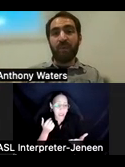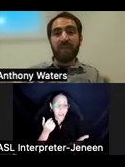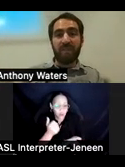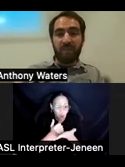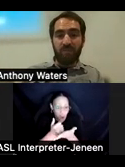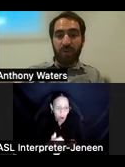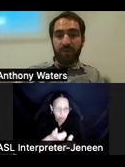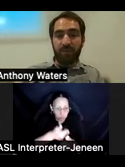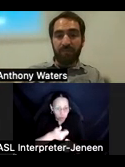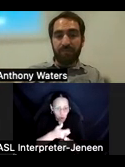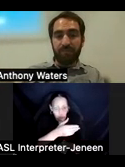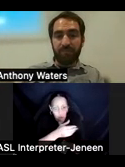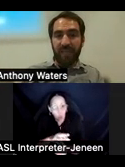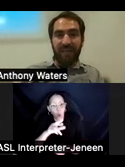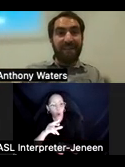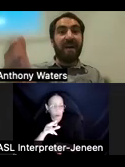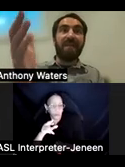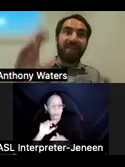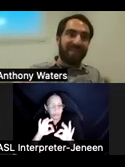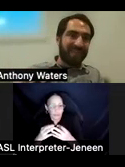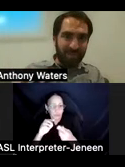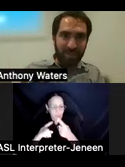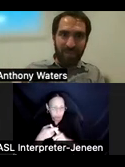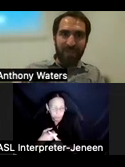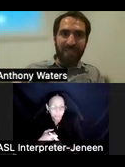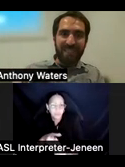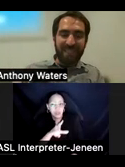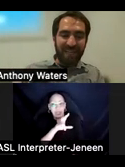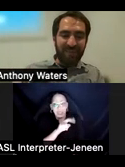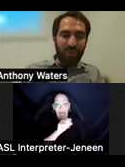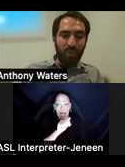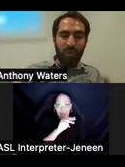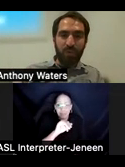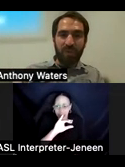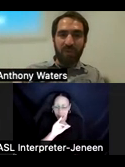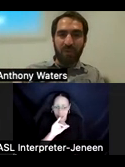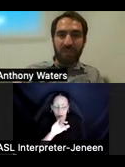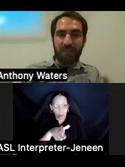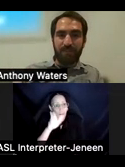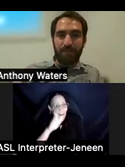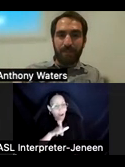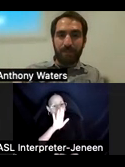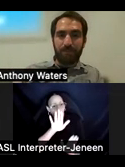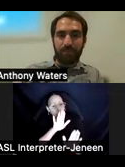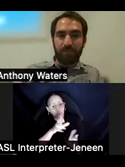loved ones is important. NAMI, I mean, my goodness, what a wonderful resource.